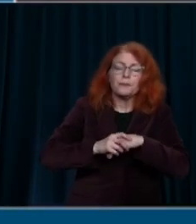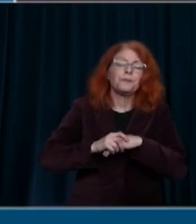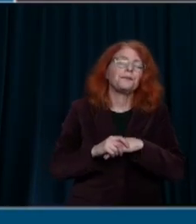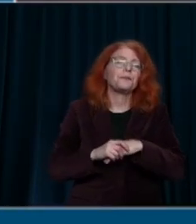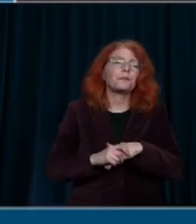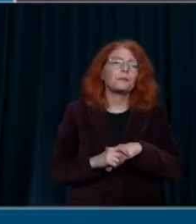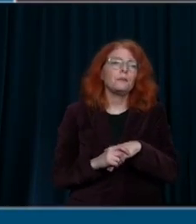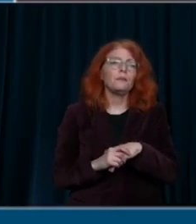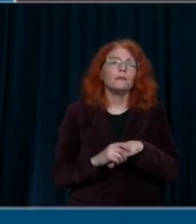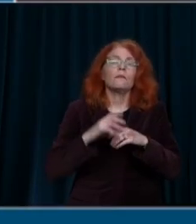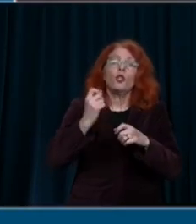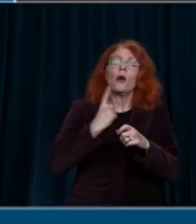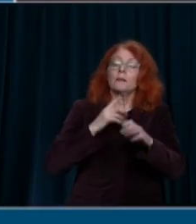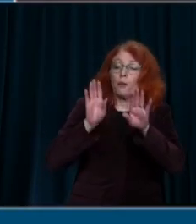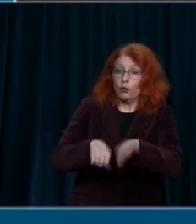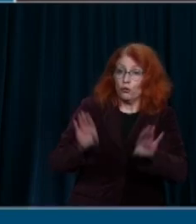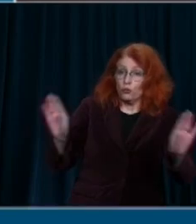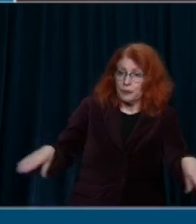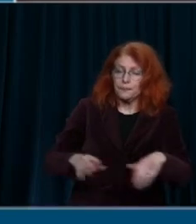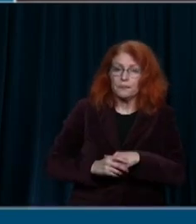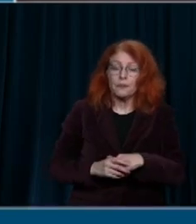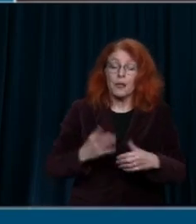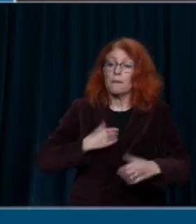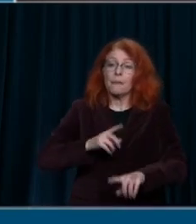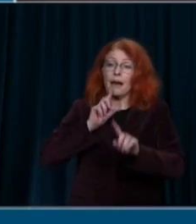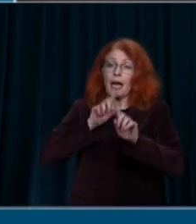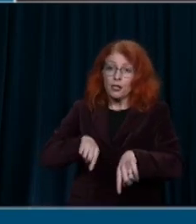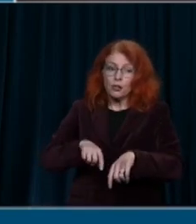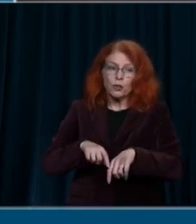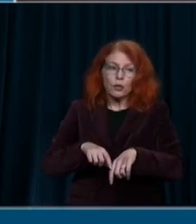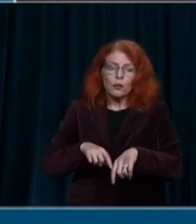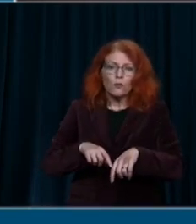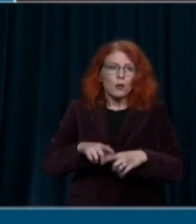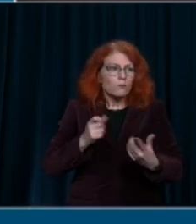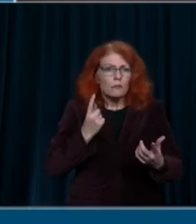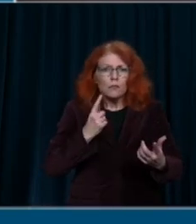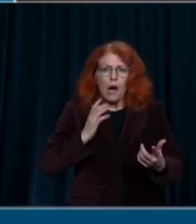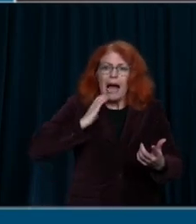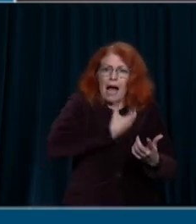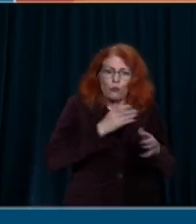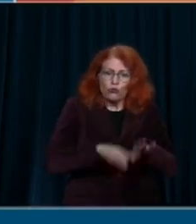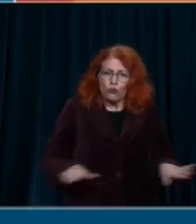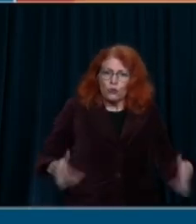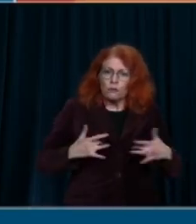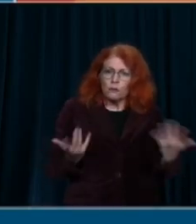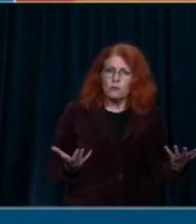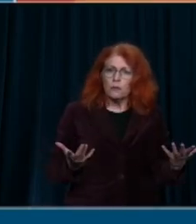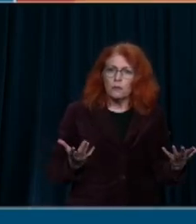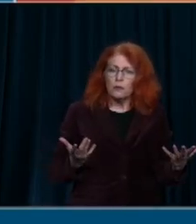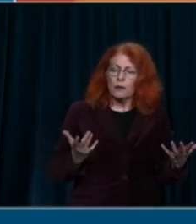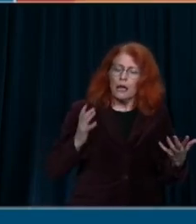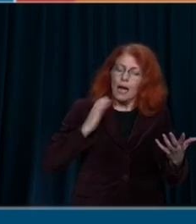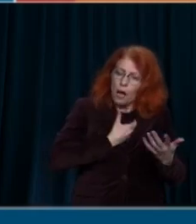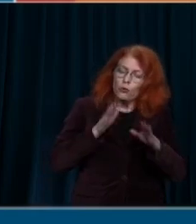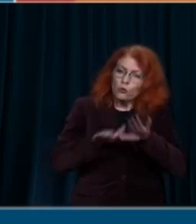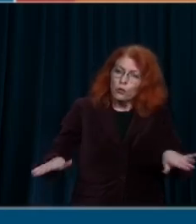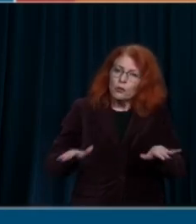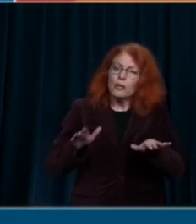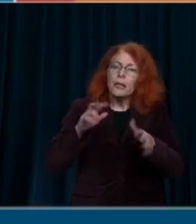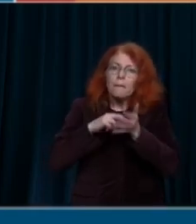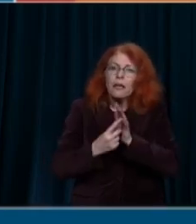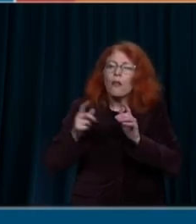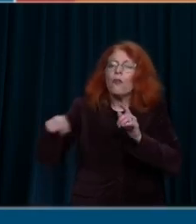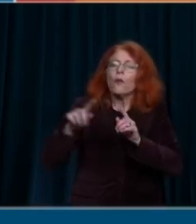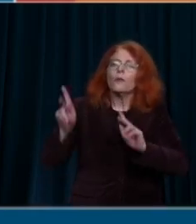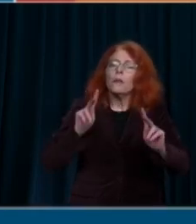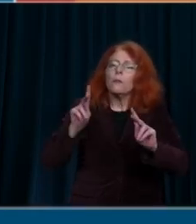You asked about the children. And my answer is, what about our children? You asked about the children and what it means for those people to be